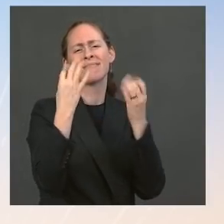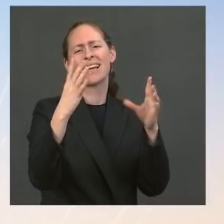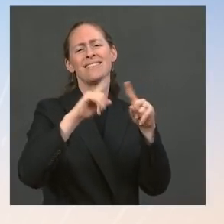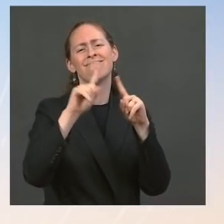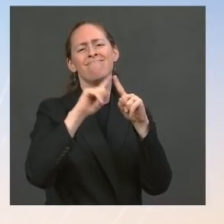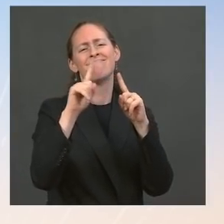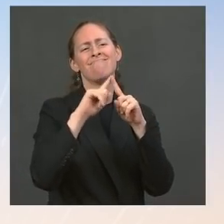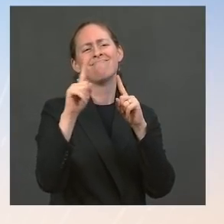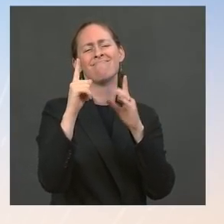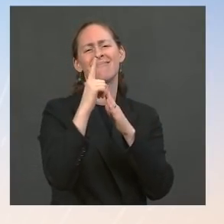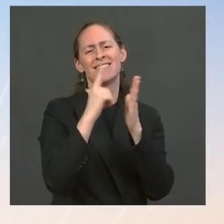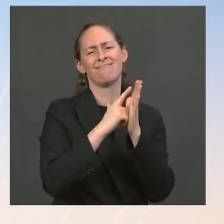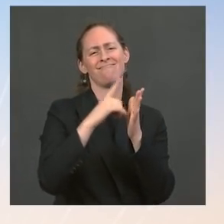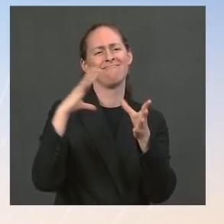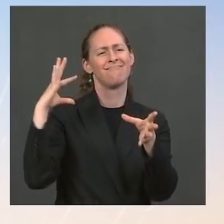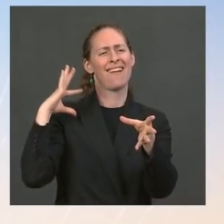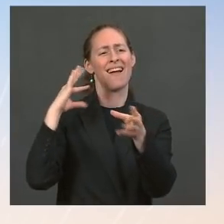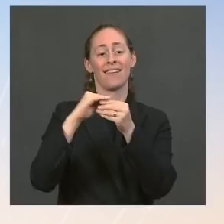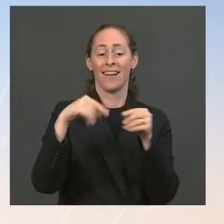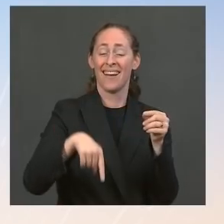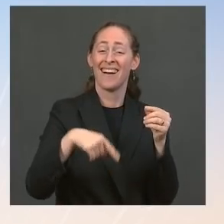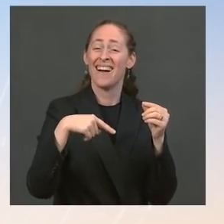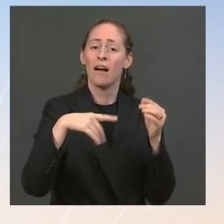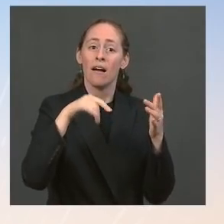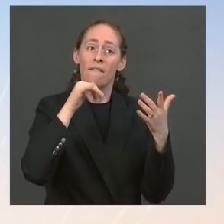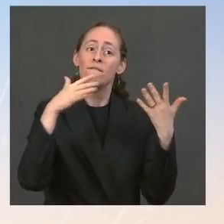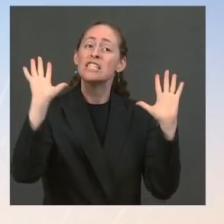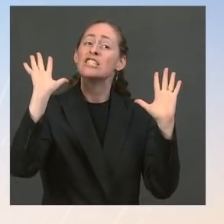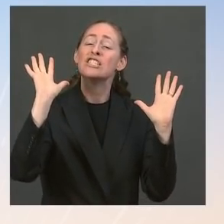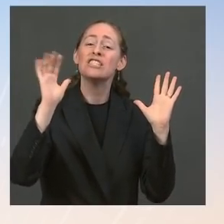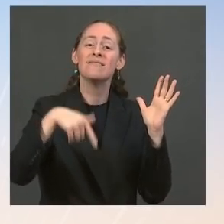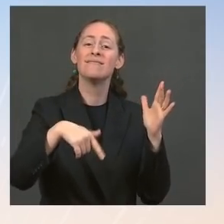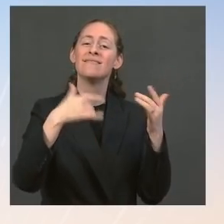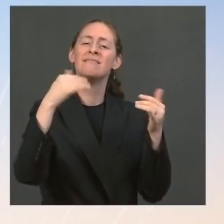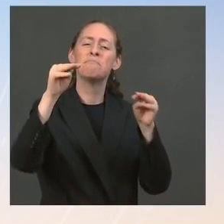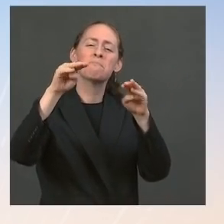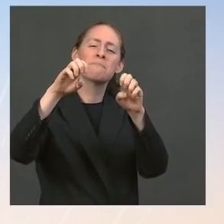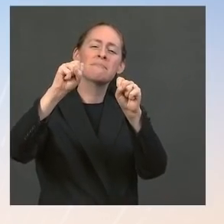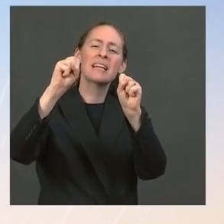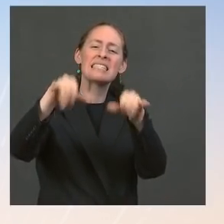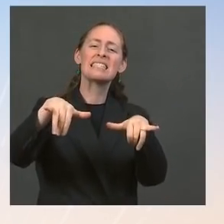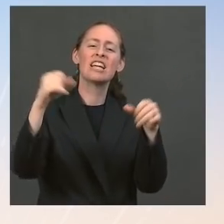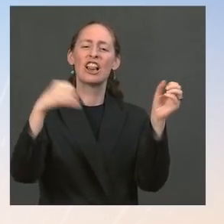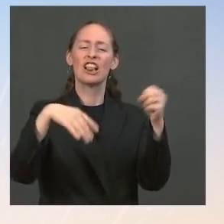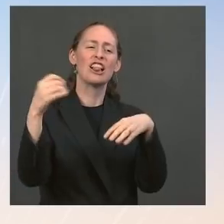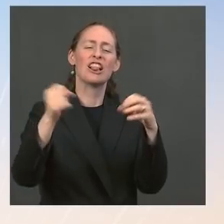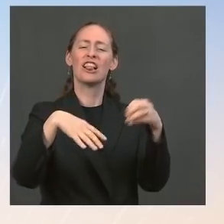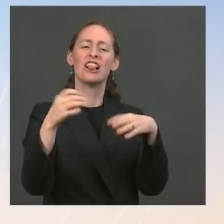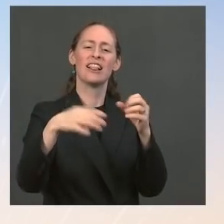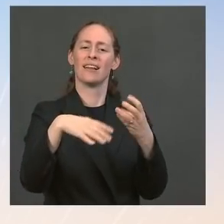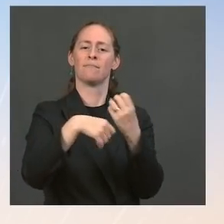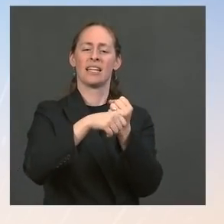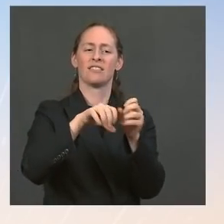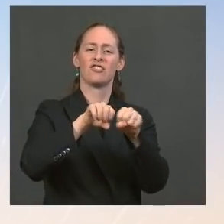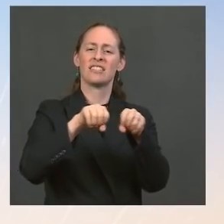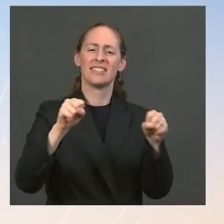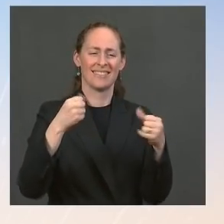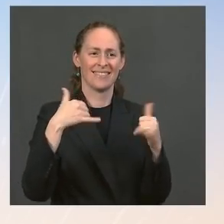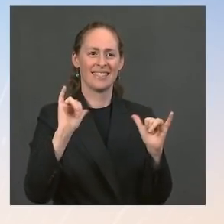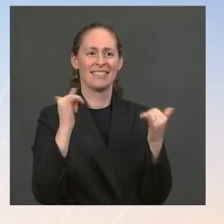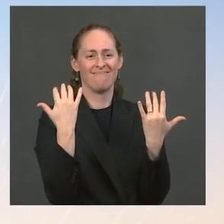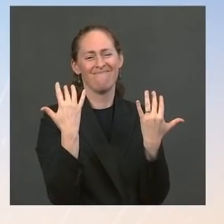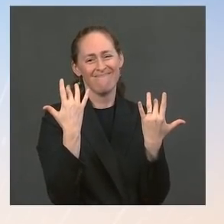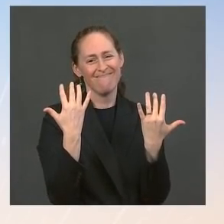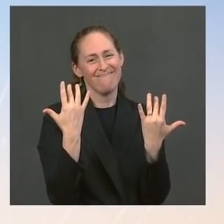history. We're in the middle of it right now. It's messy, this sausage making on Capitol Hill. Policy making is messy. There's